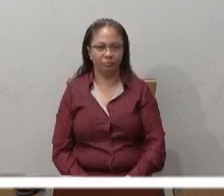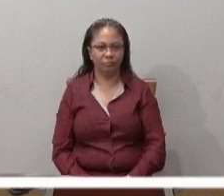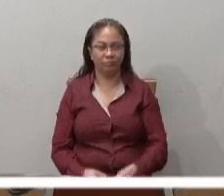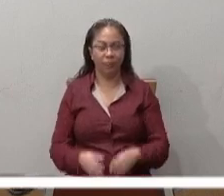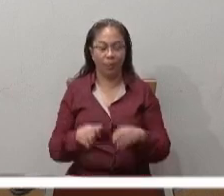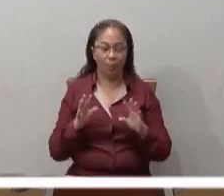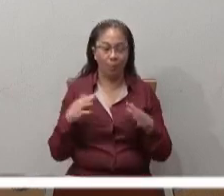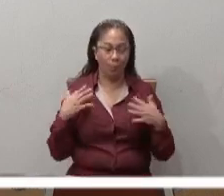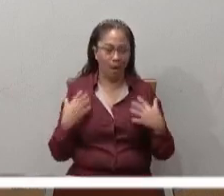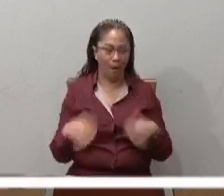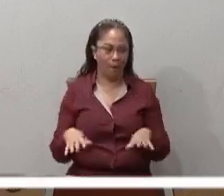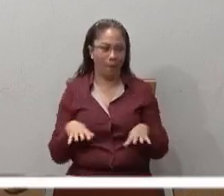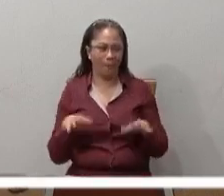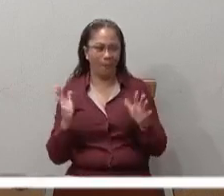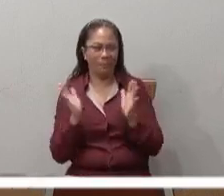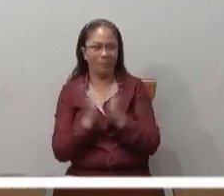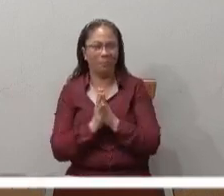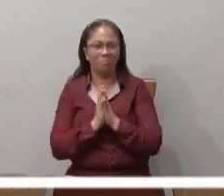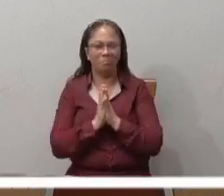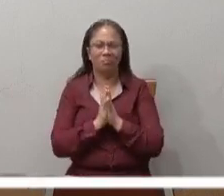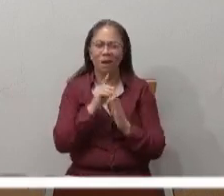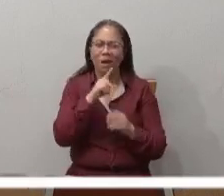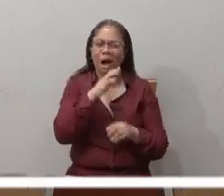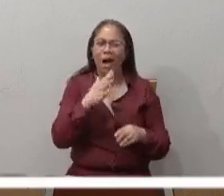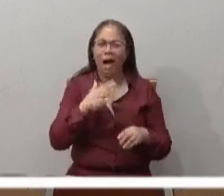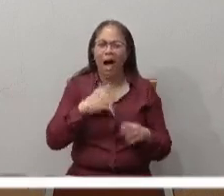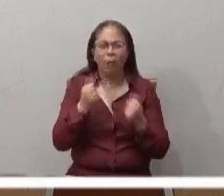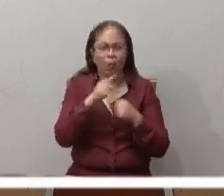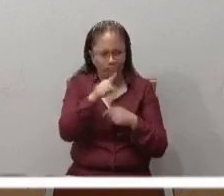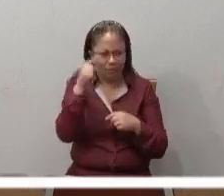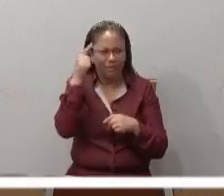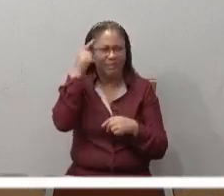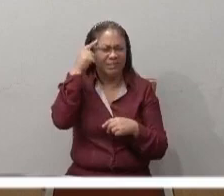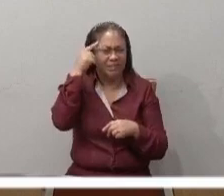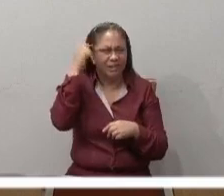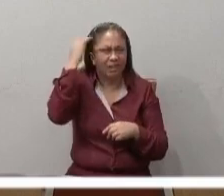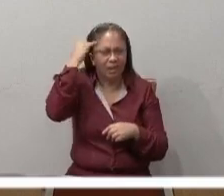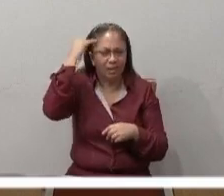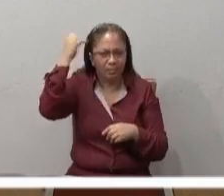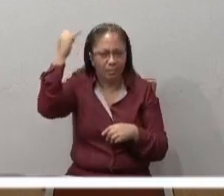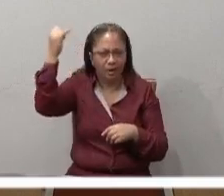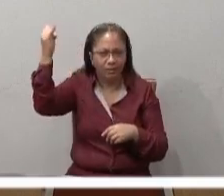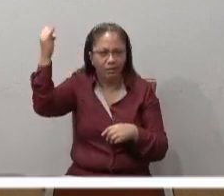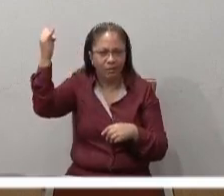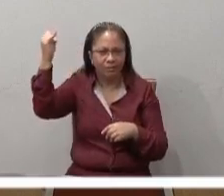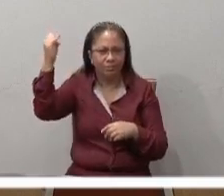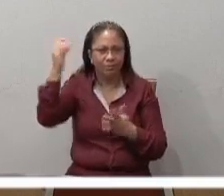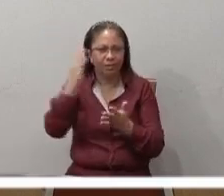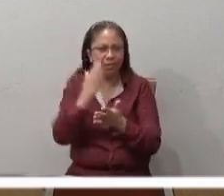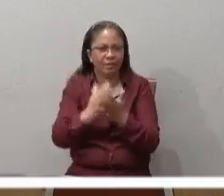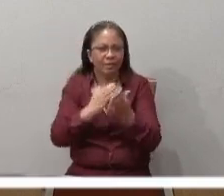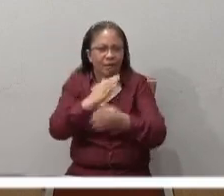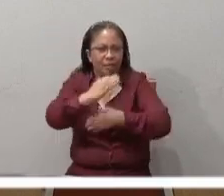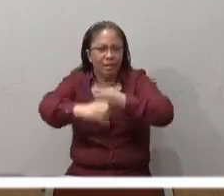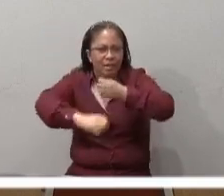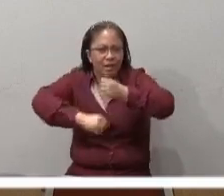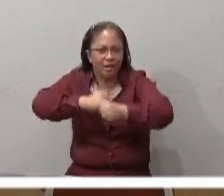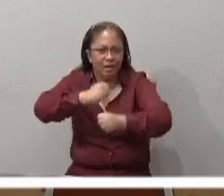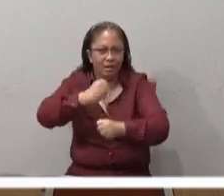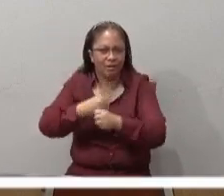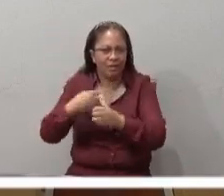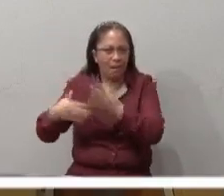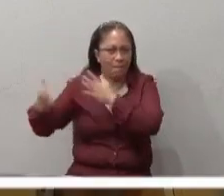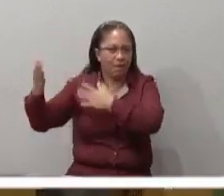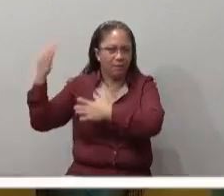Well, I want you to imagine, so it's some years before